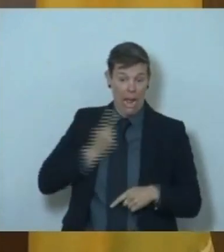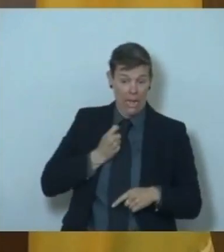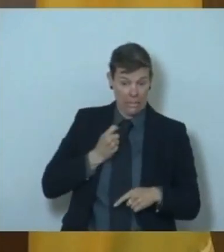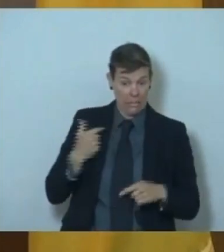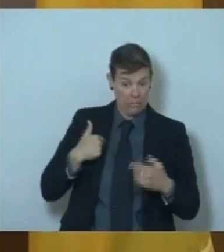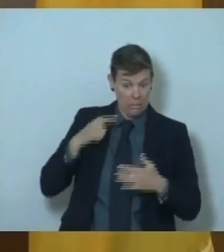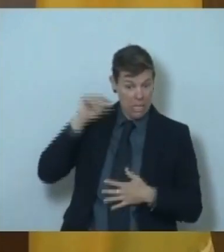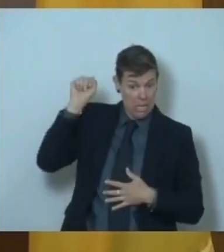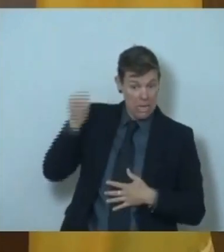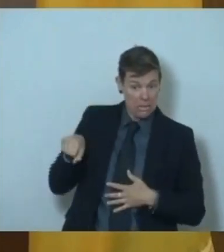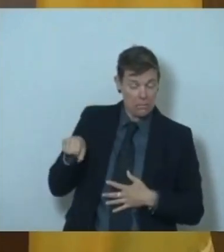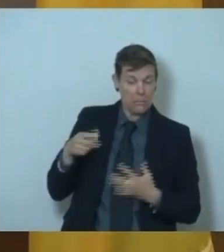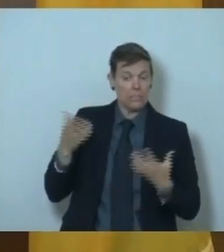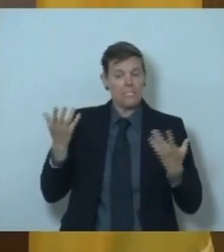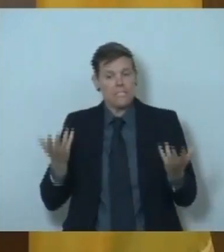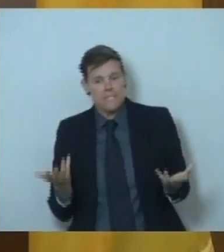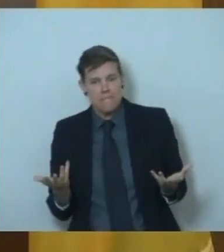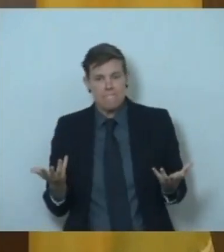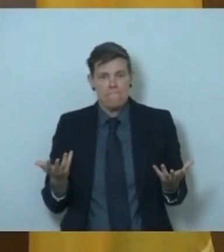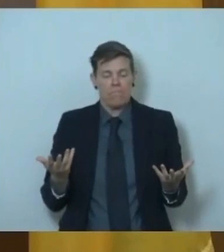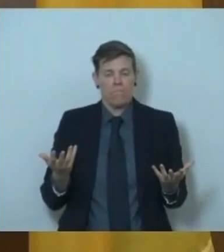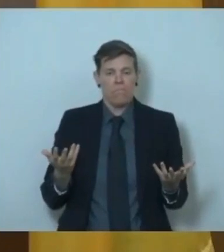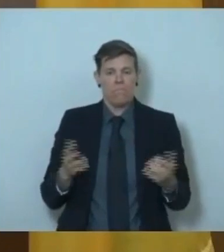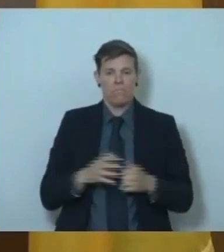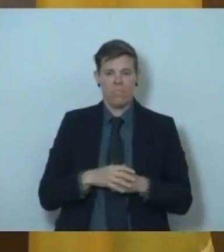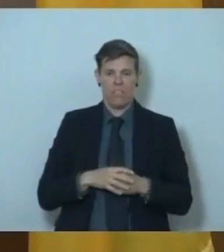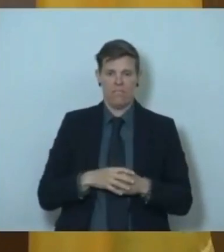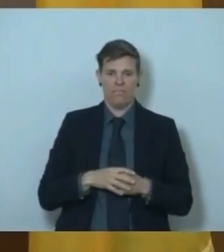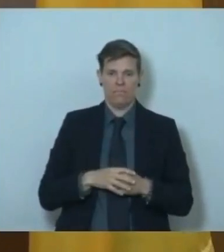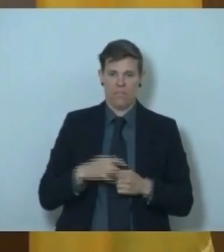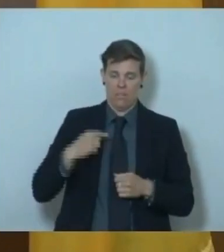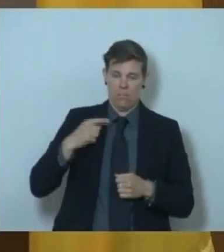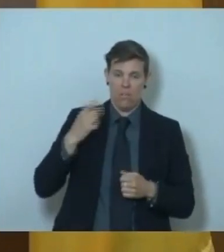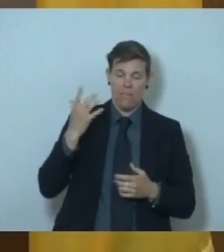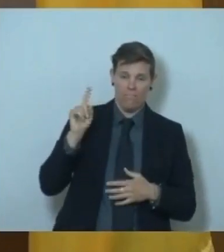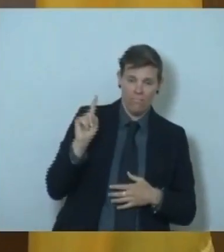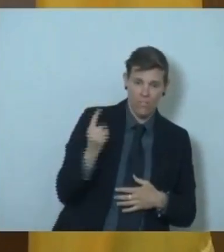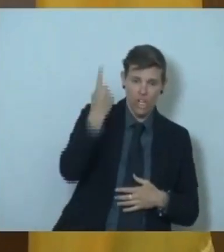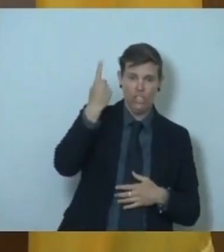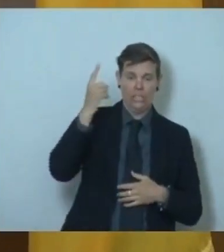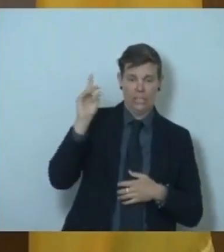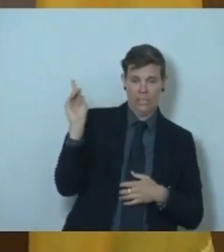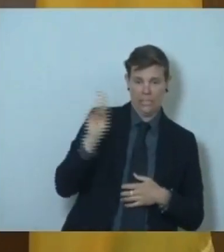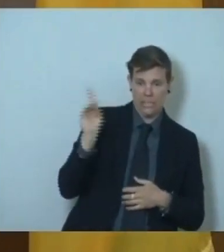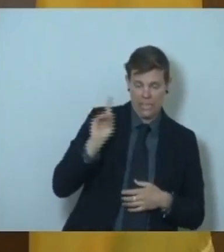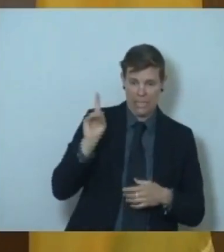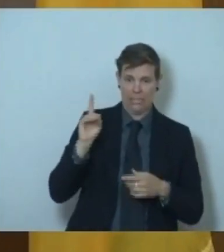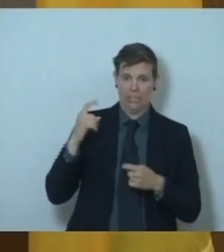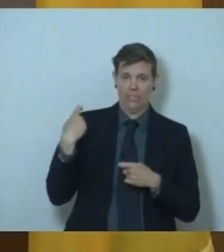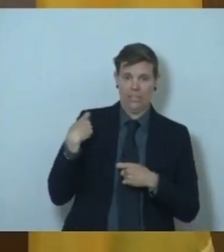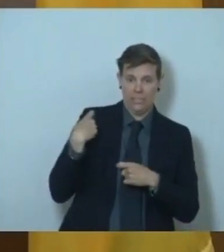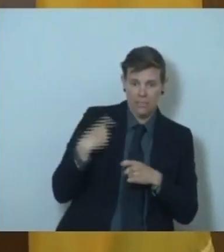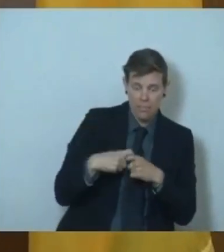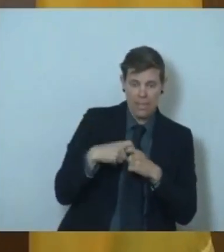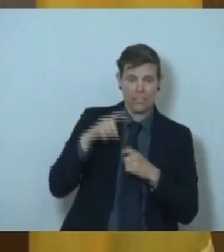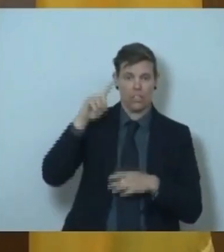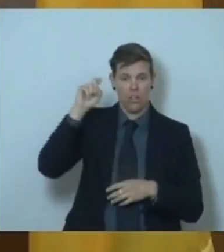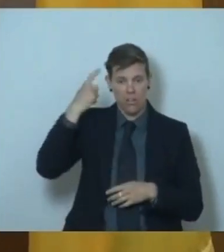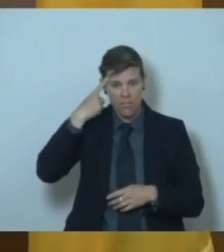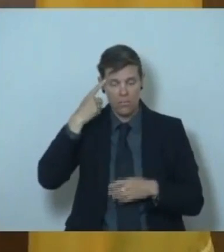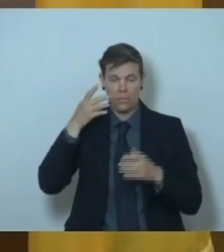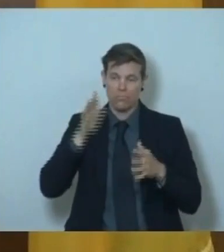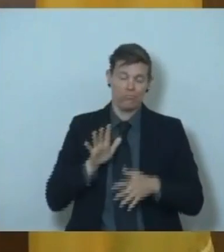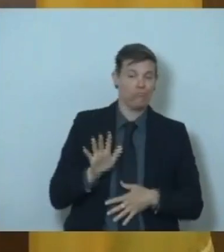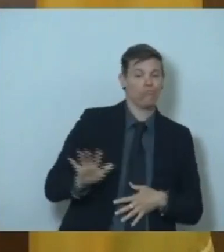Democratic Hispanic governor of the country to support a Biden presidency. Here's the most valuable thing that I offer to the